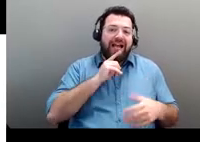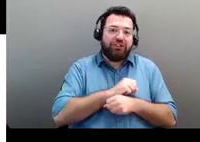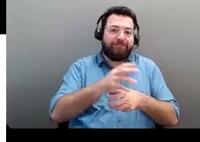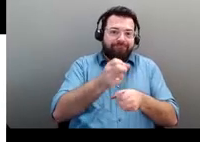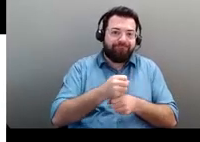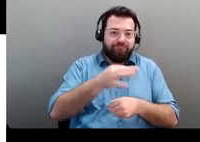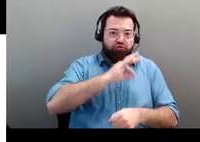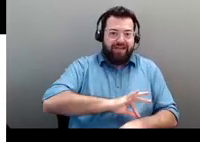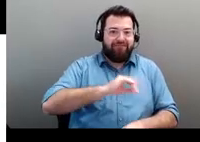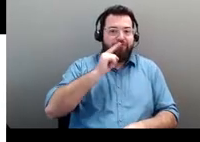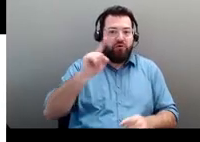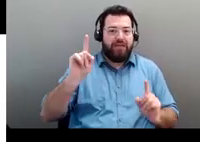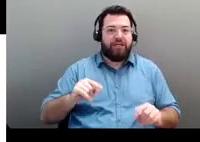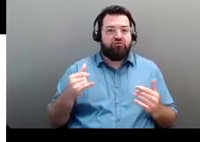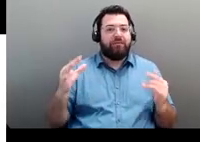is spelled out. So,